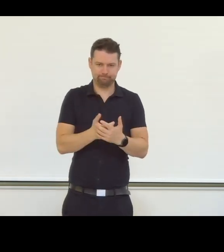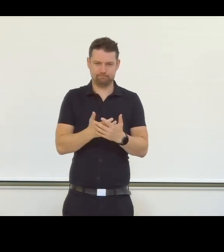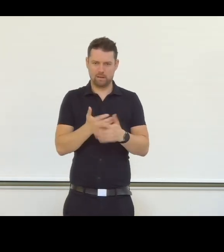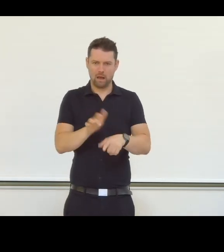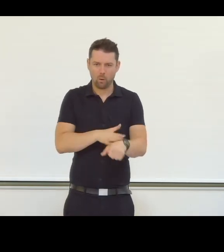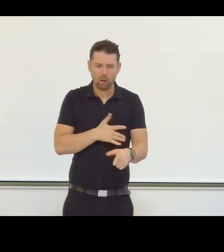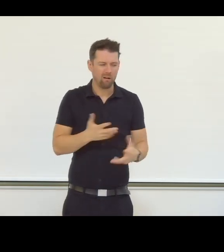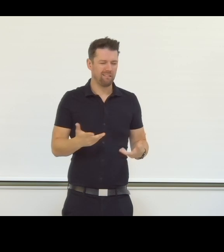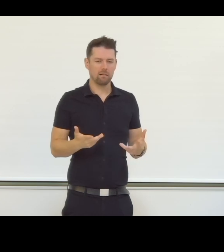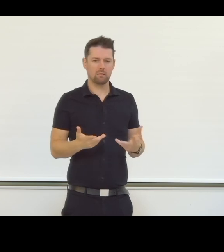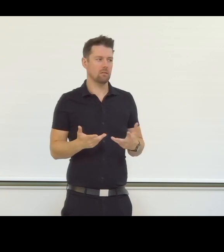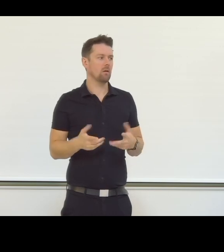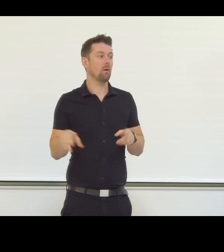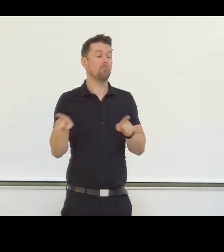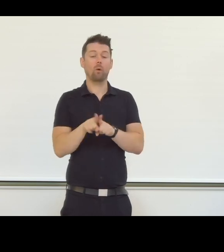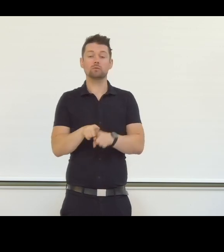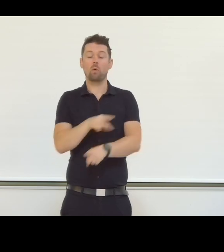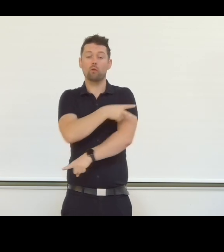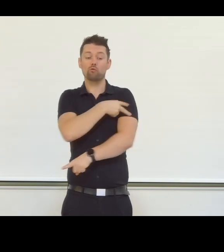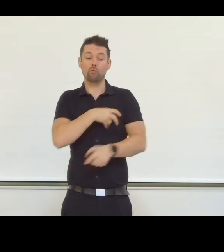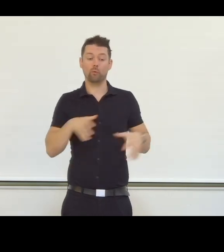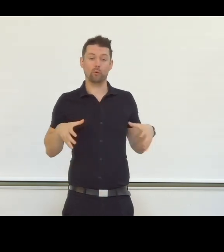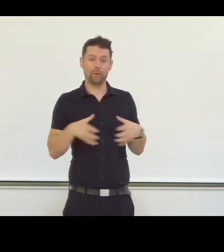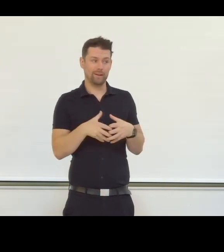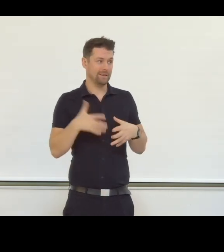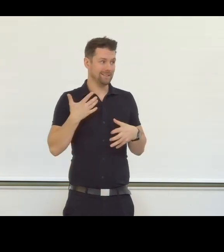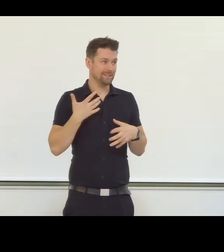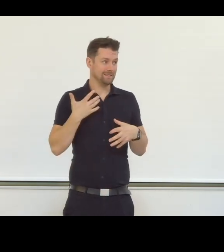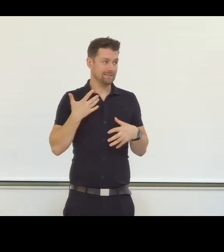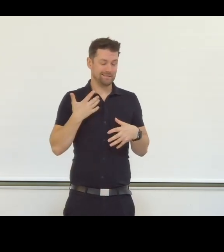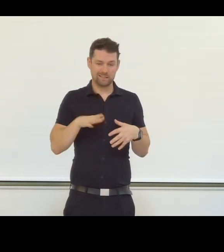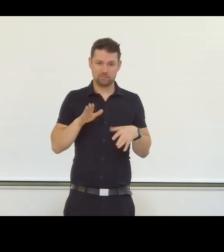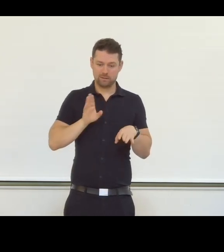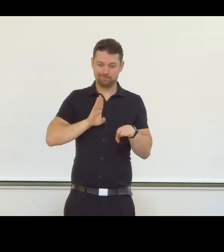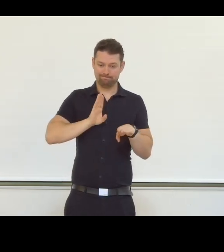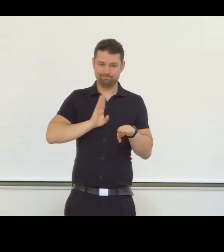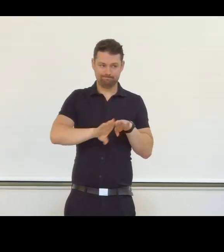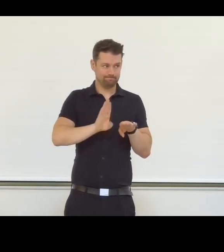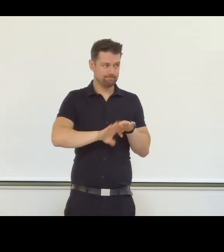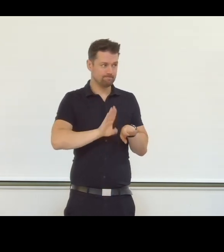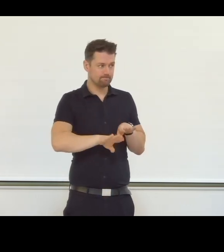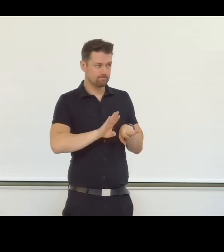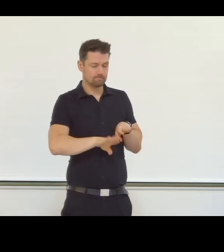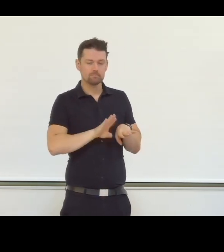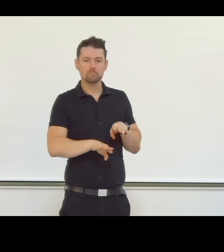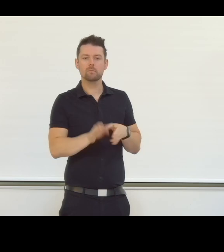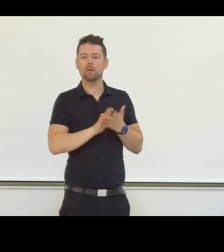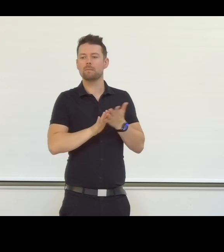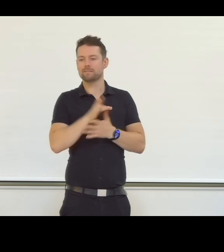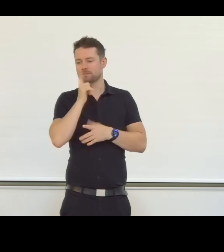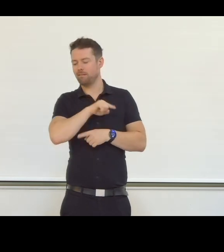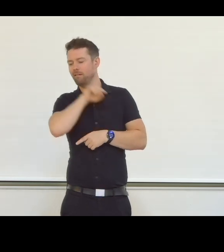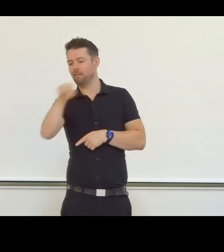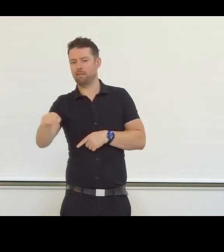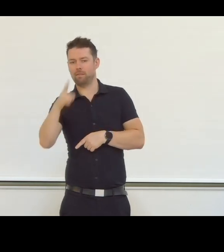have also the crew trained in Q&A, sort of doing their own QA on site is a